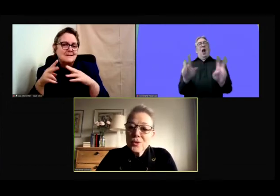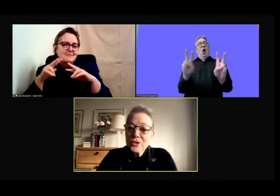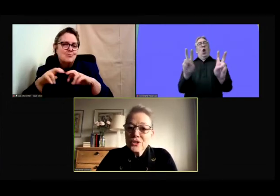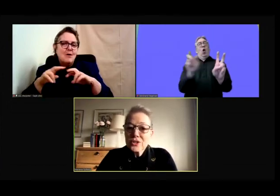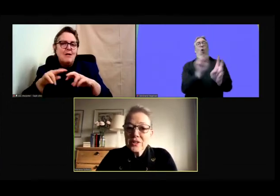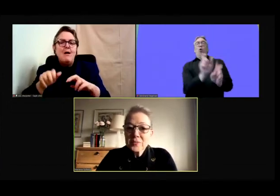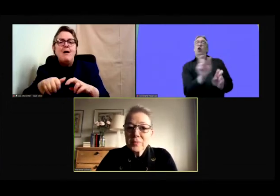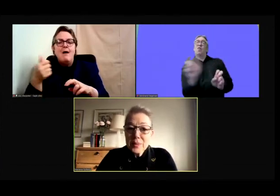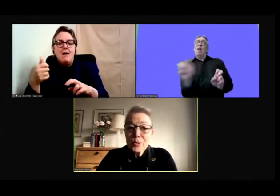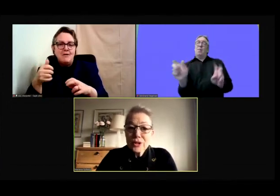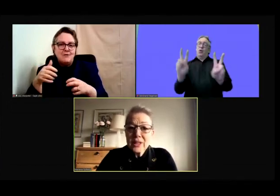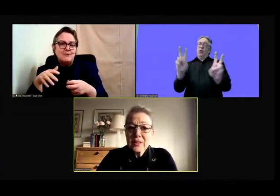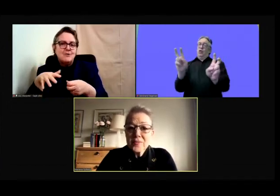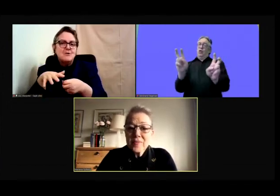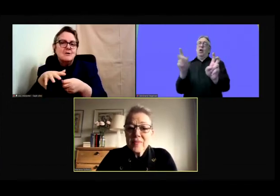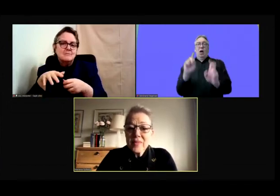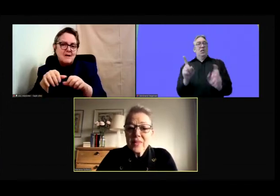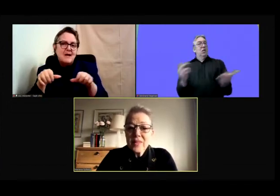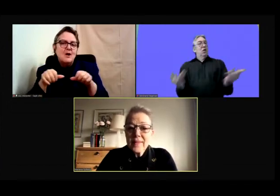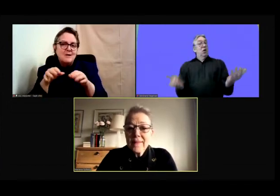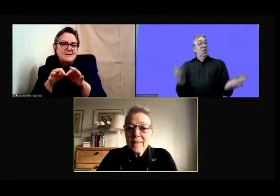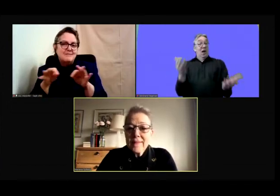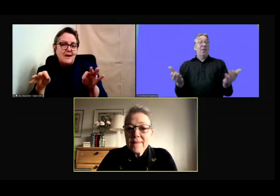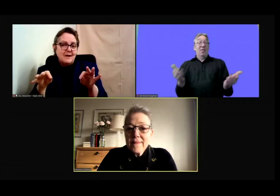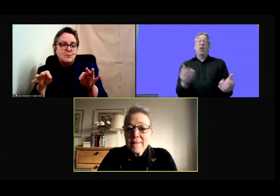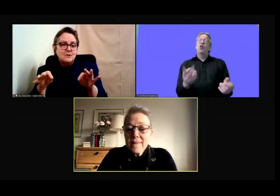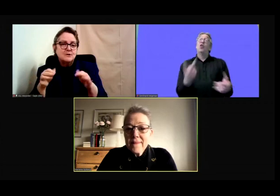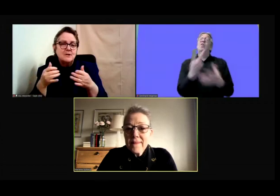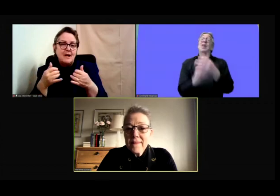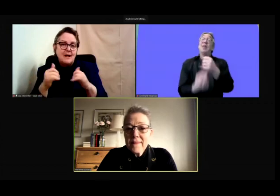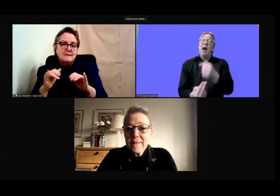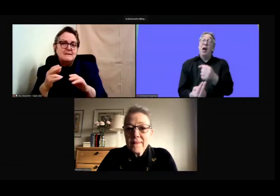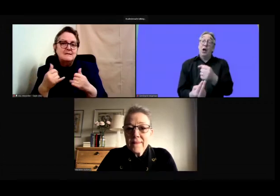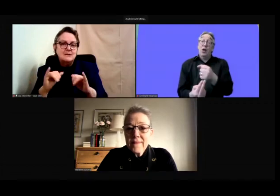the bilinguals bimodally.